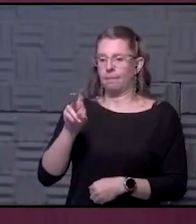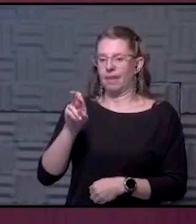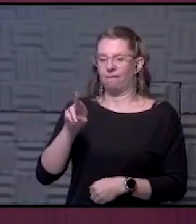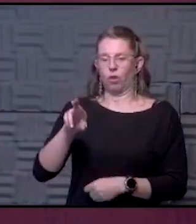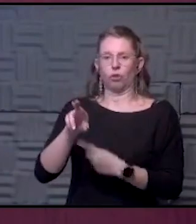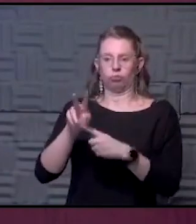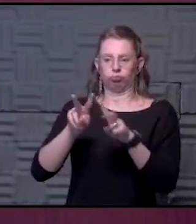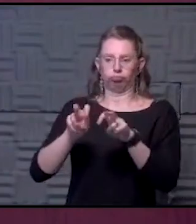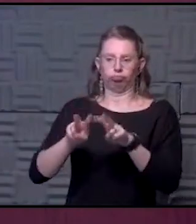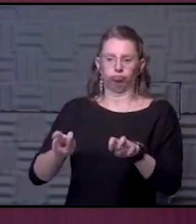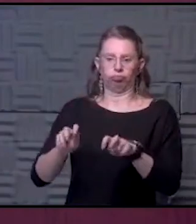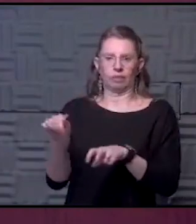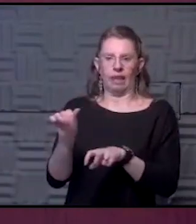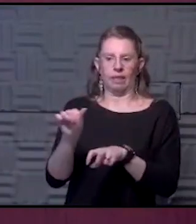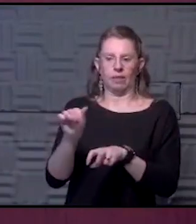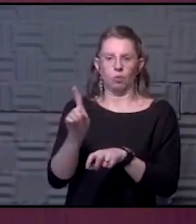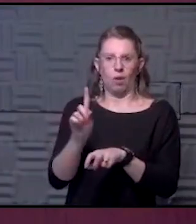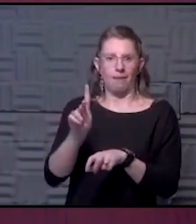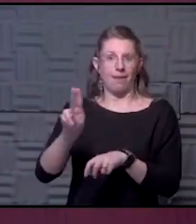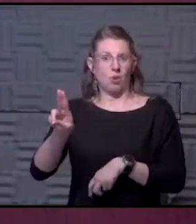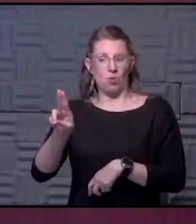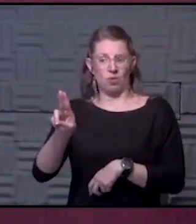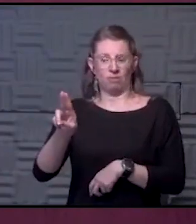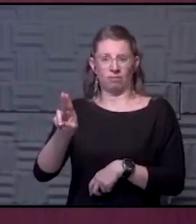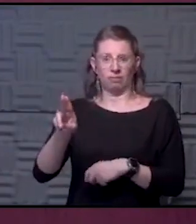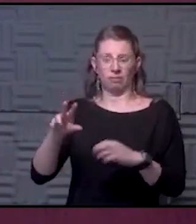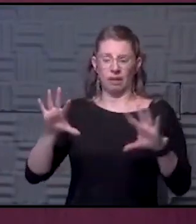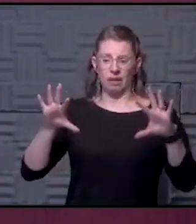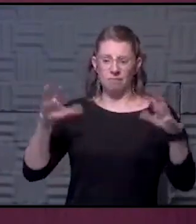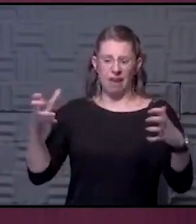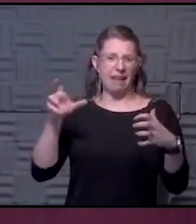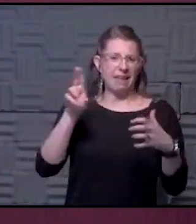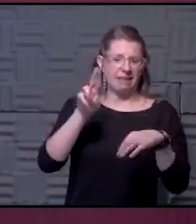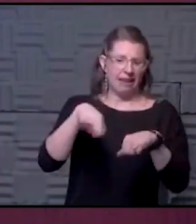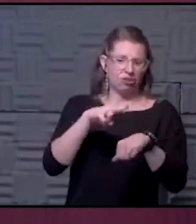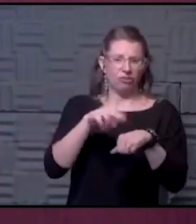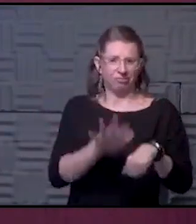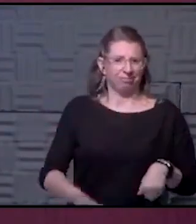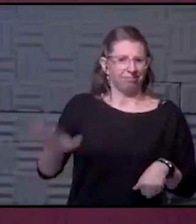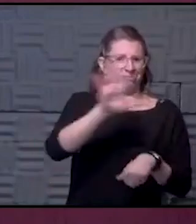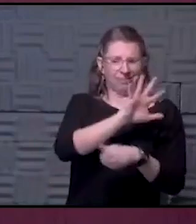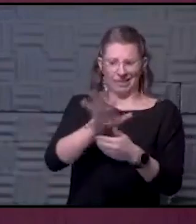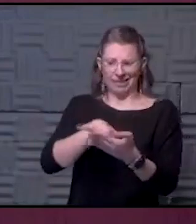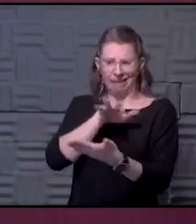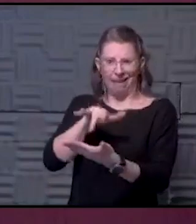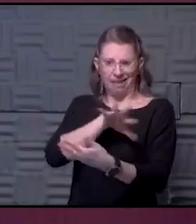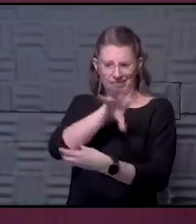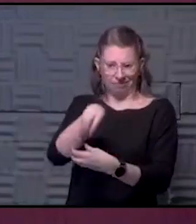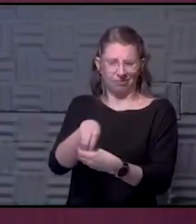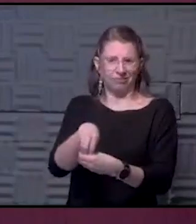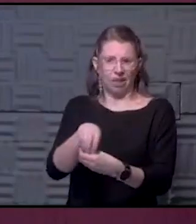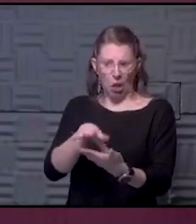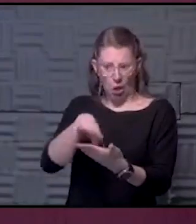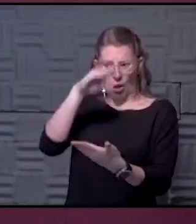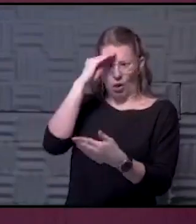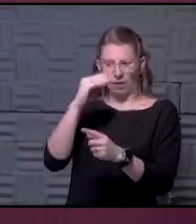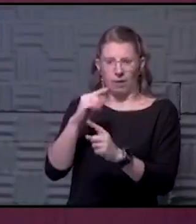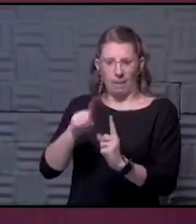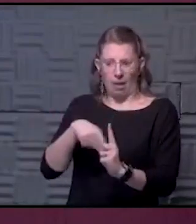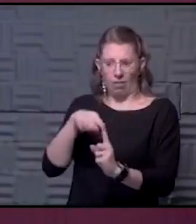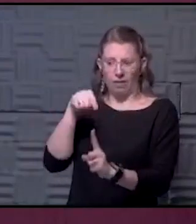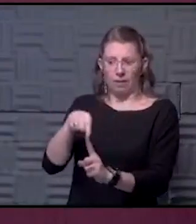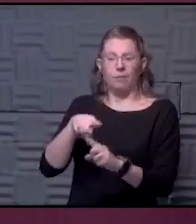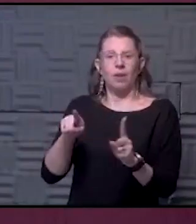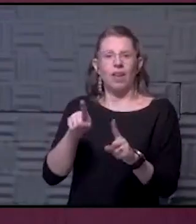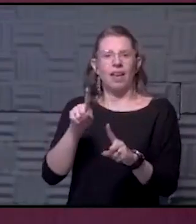very carefully the athletes over at KU, and they're in a big study nationwide to try to learn about this. But what we're saying is you have to work with